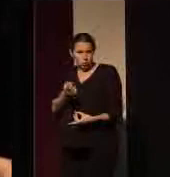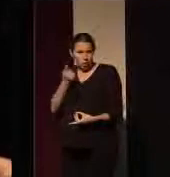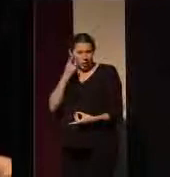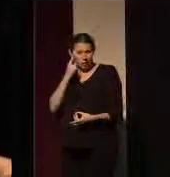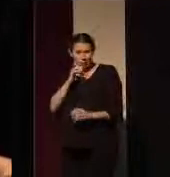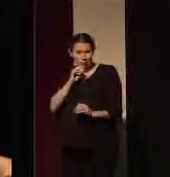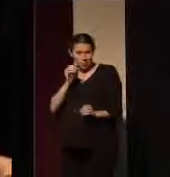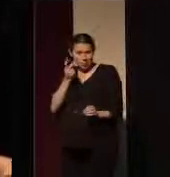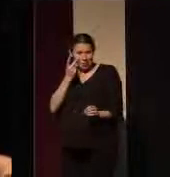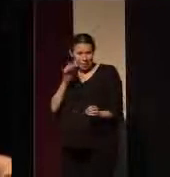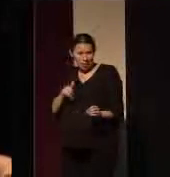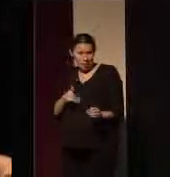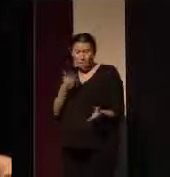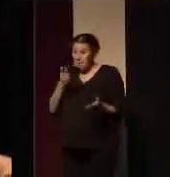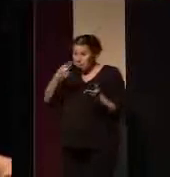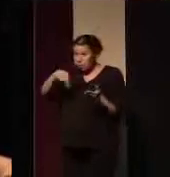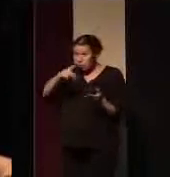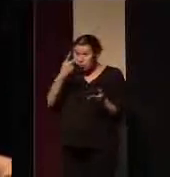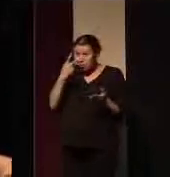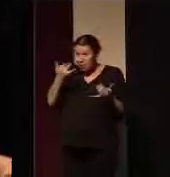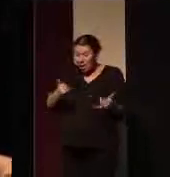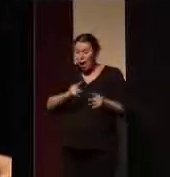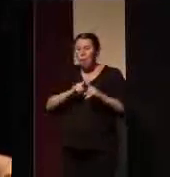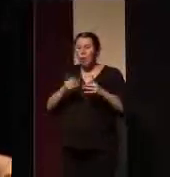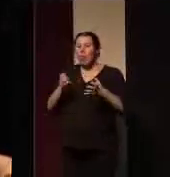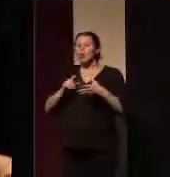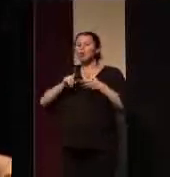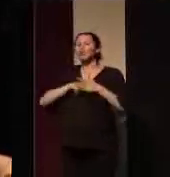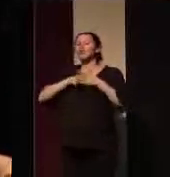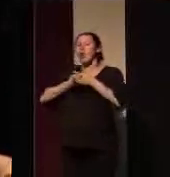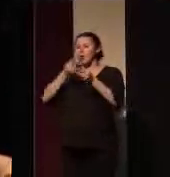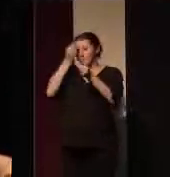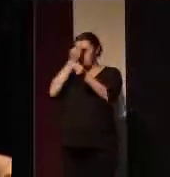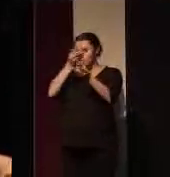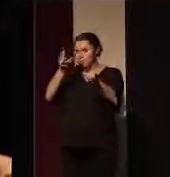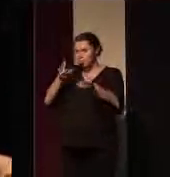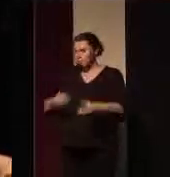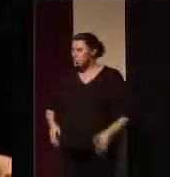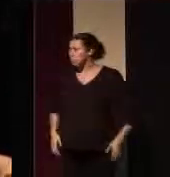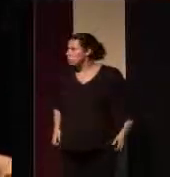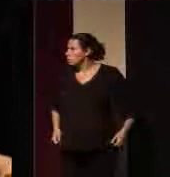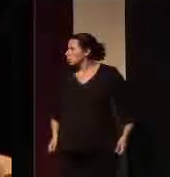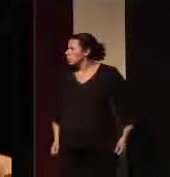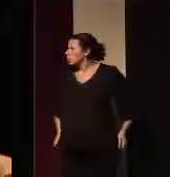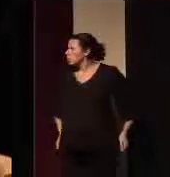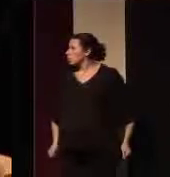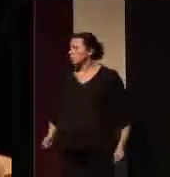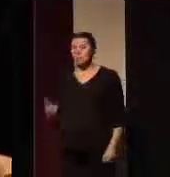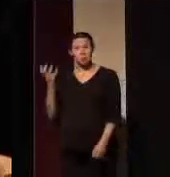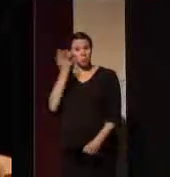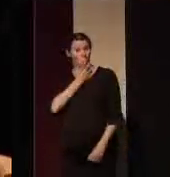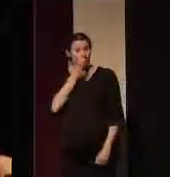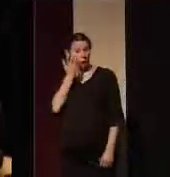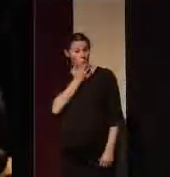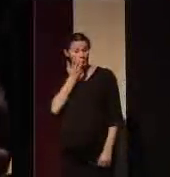that. Perhaps you guys see it now, but that's something I want to start getting out. Wow. So thank you so much. How about that?